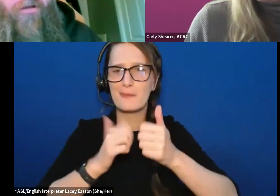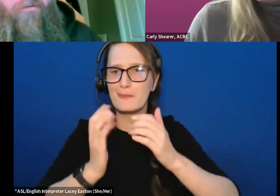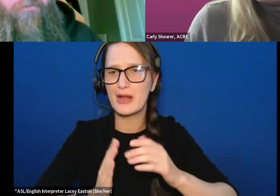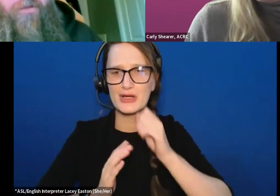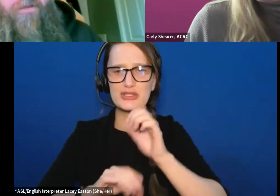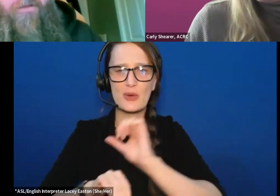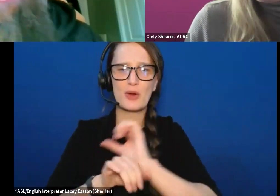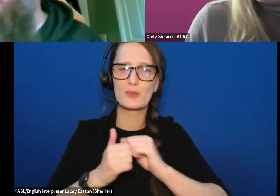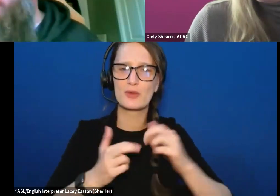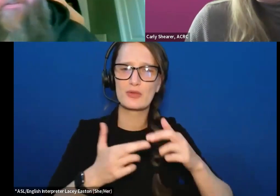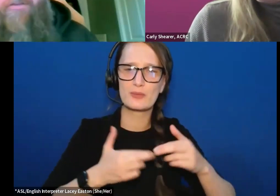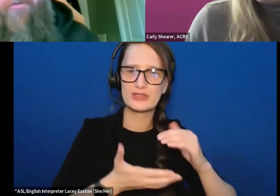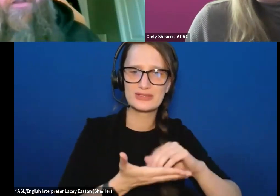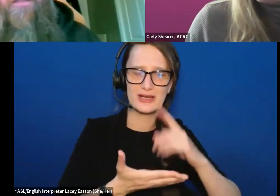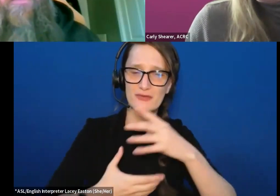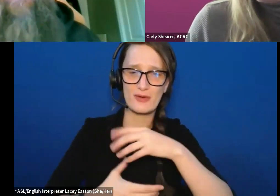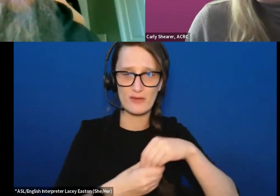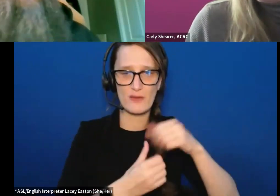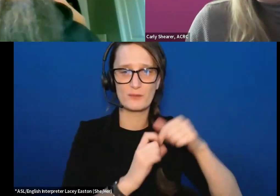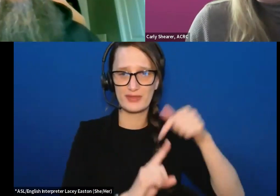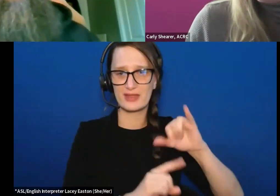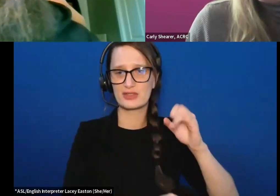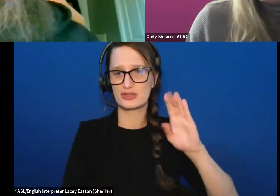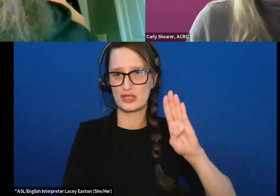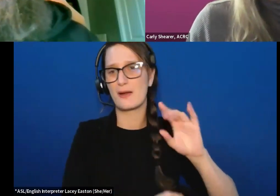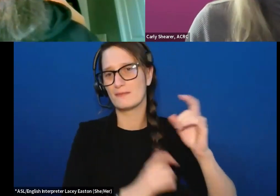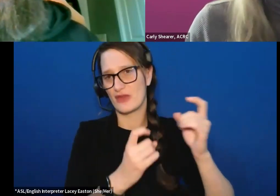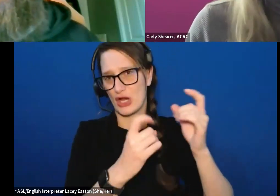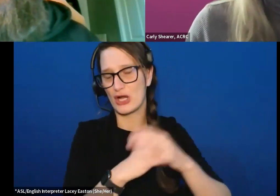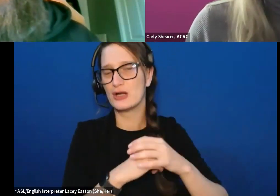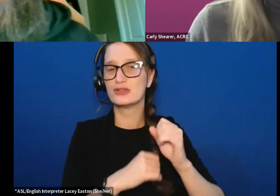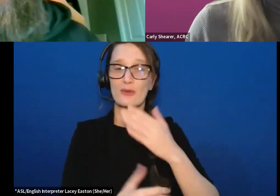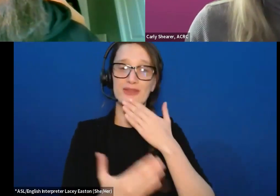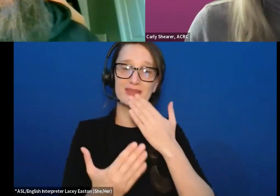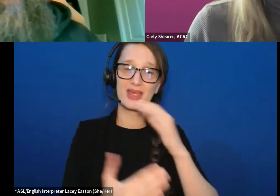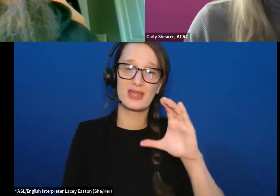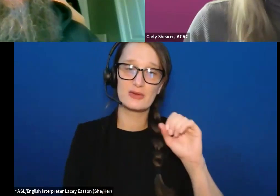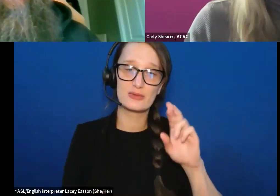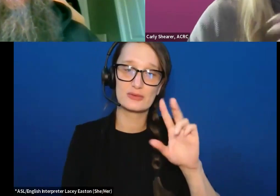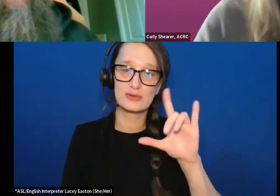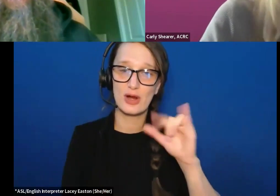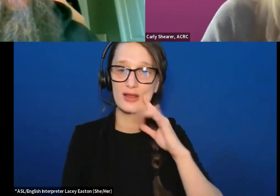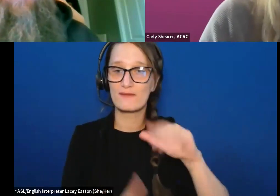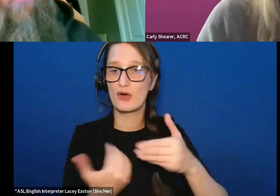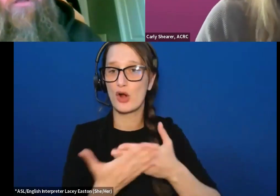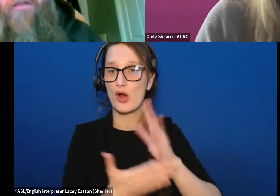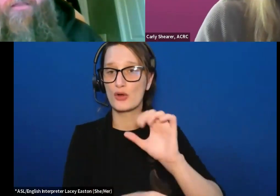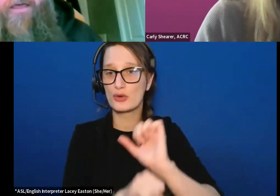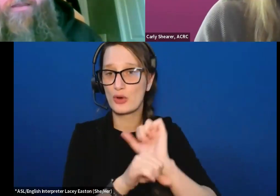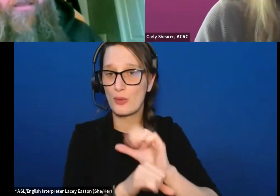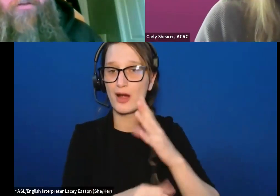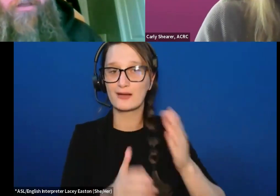be part of this job fair. So thank you so much, Carly, for all of your work and getting that going. And I